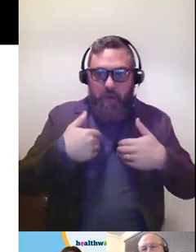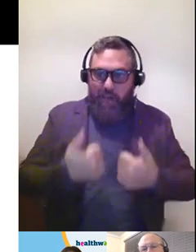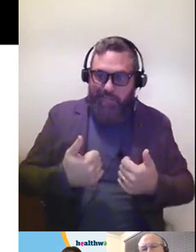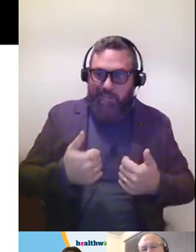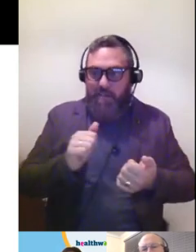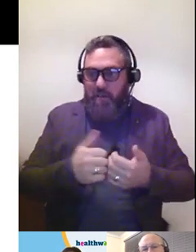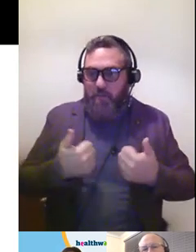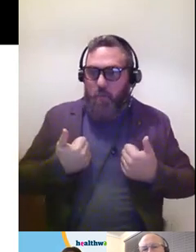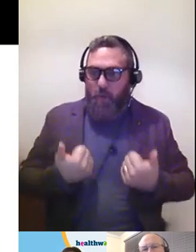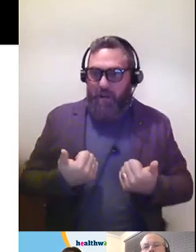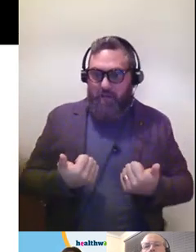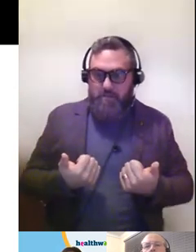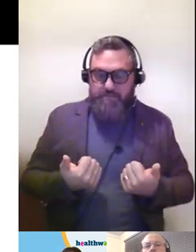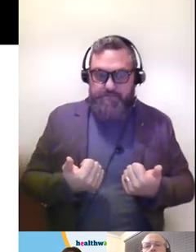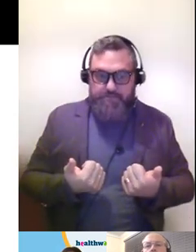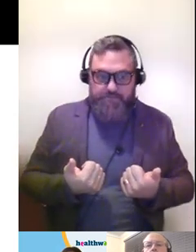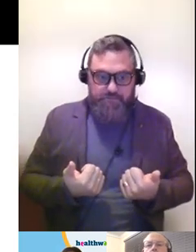well.